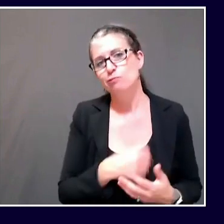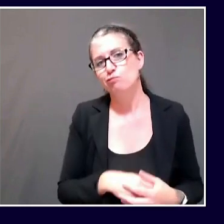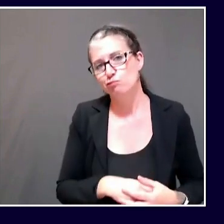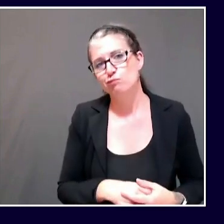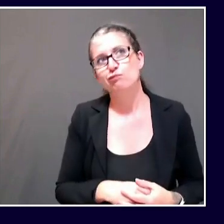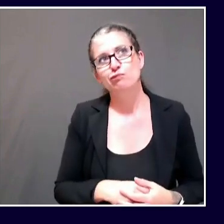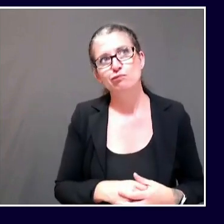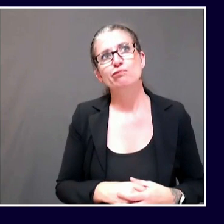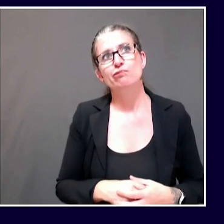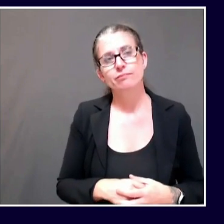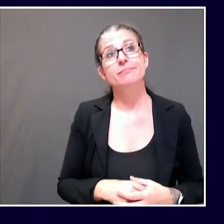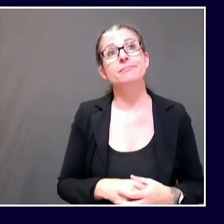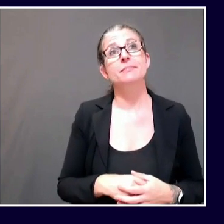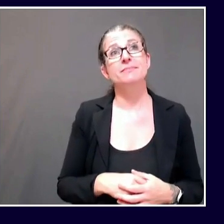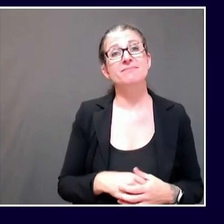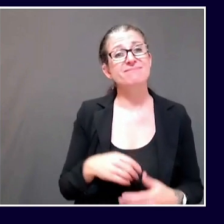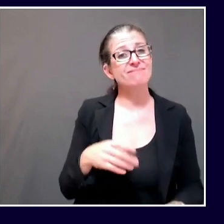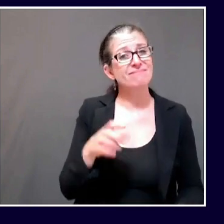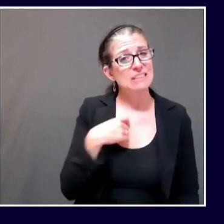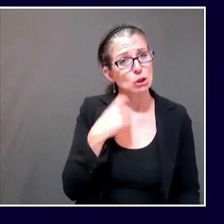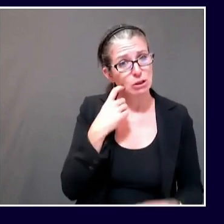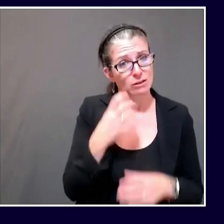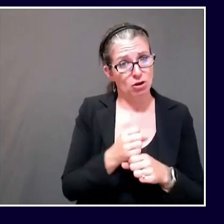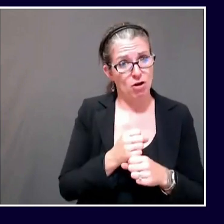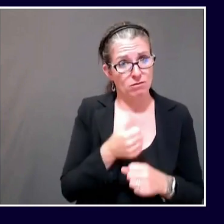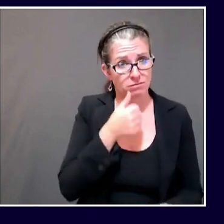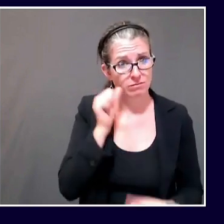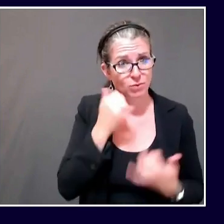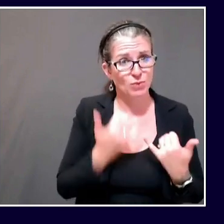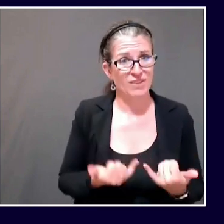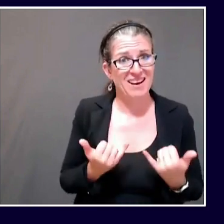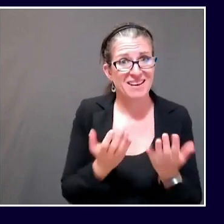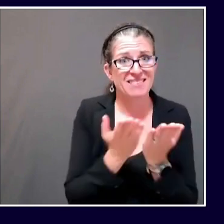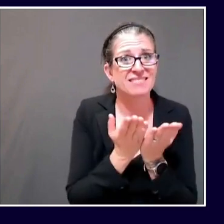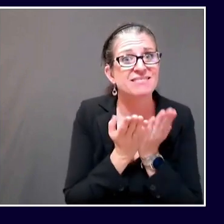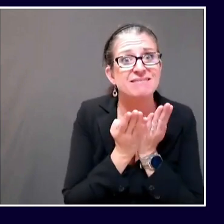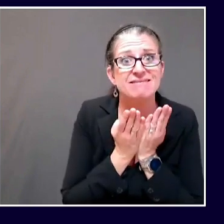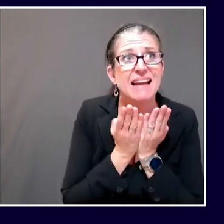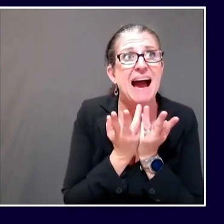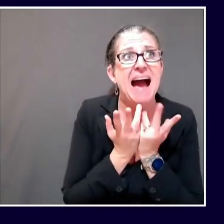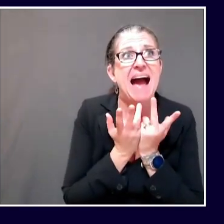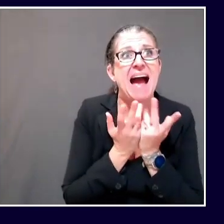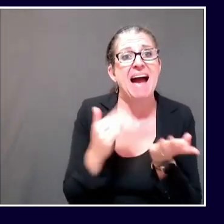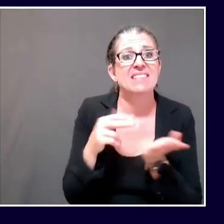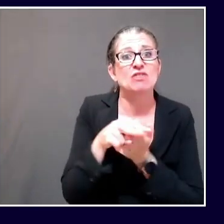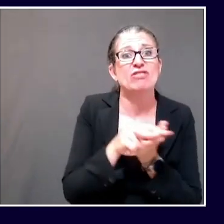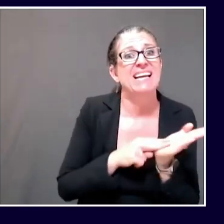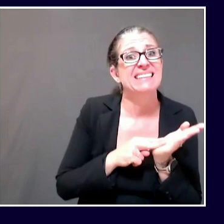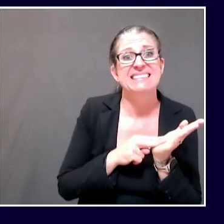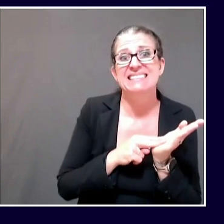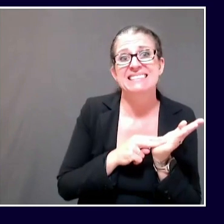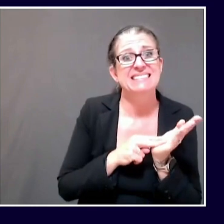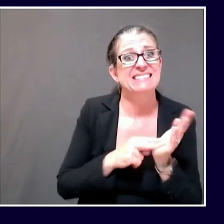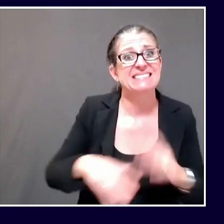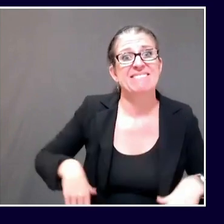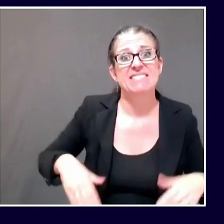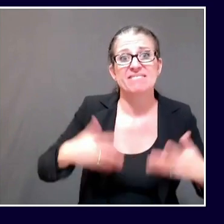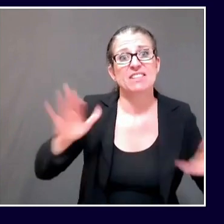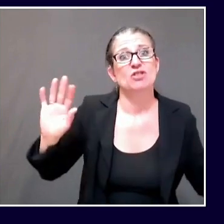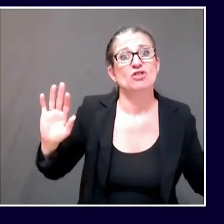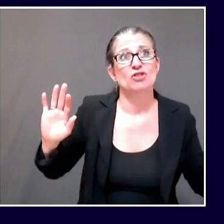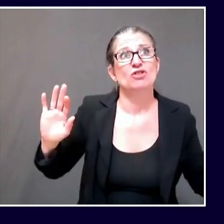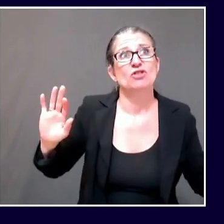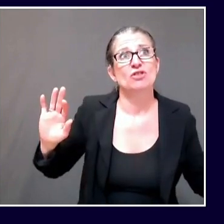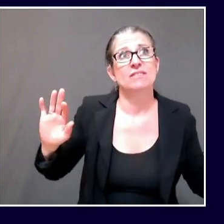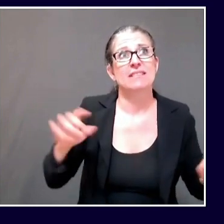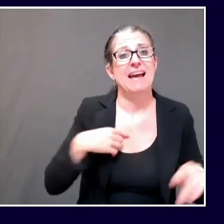guidance. Literally got the guidance 2 hours ago, 3 hours ago, and I don't think I really can opine on that. I